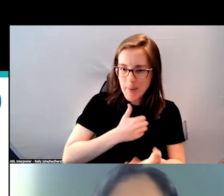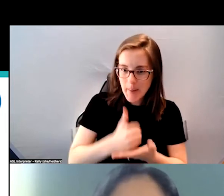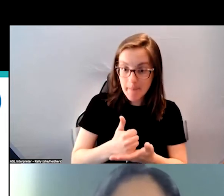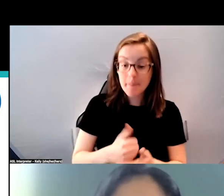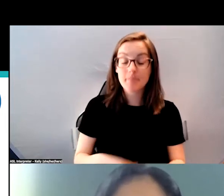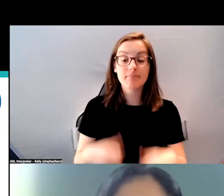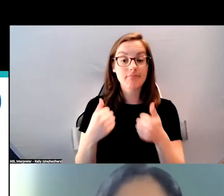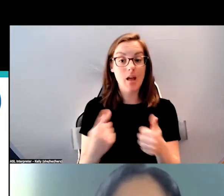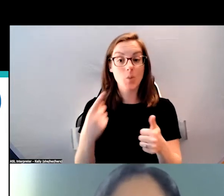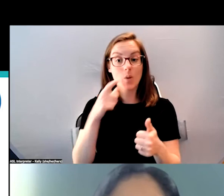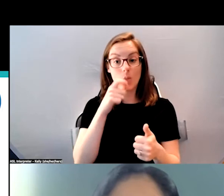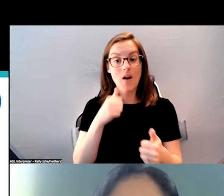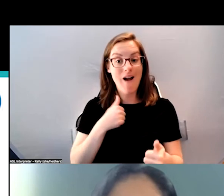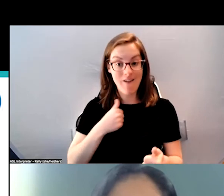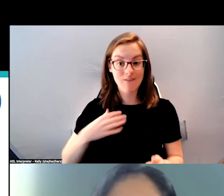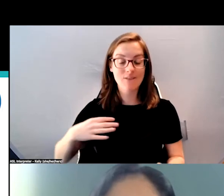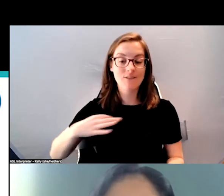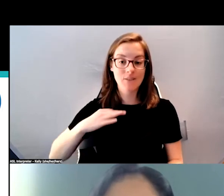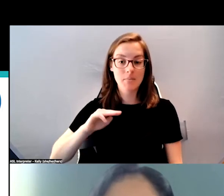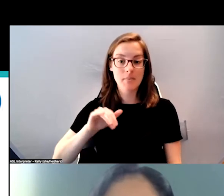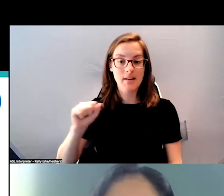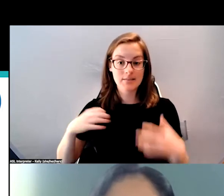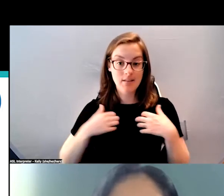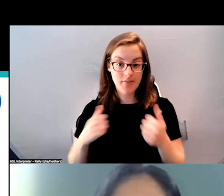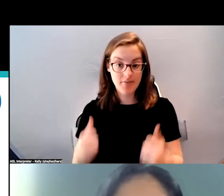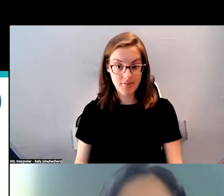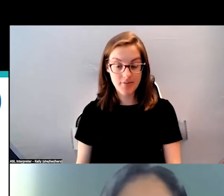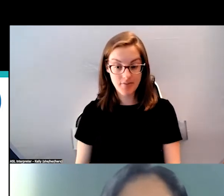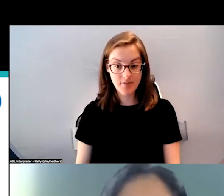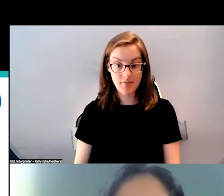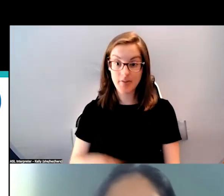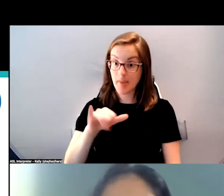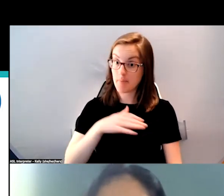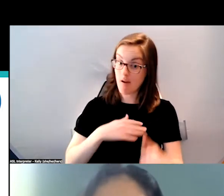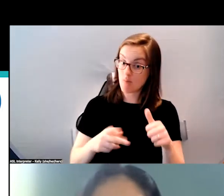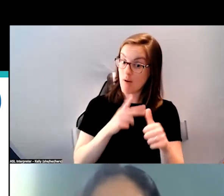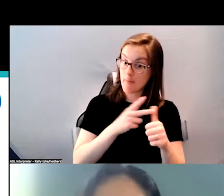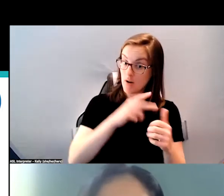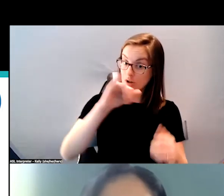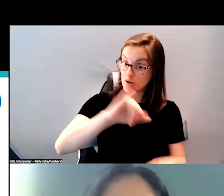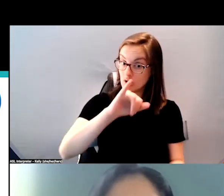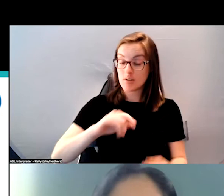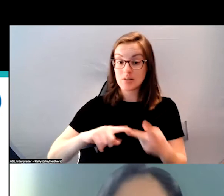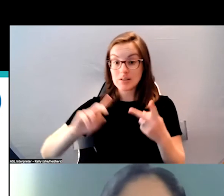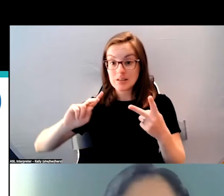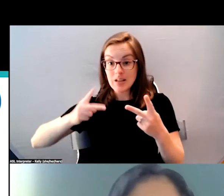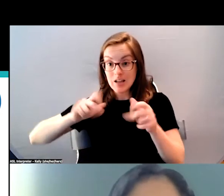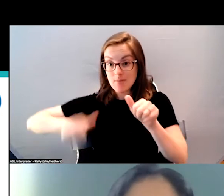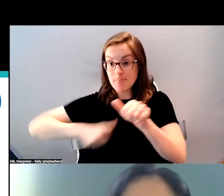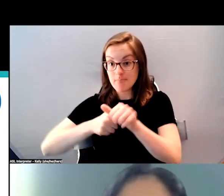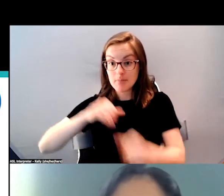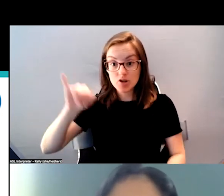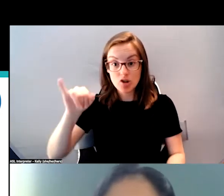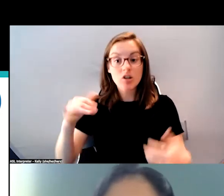who has Mass Health. So as long as you have Mass Health, whether it's your primary insurance or your secondary insurance, whether you